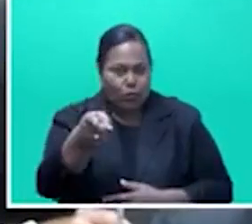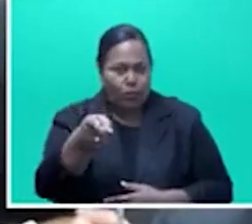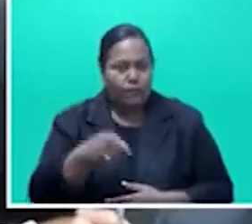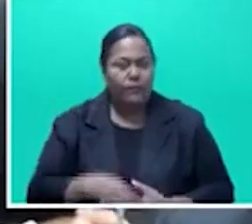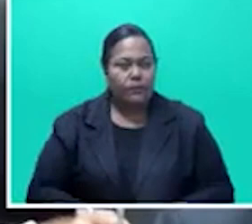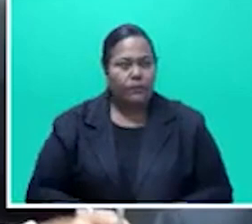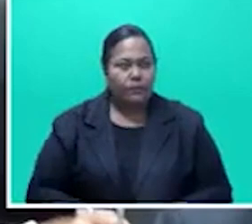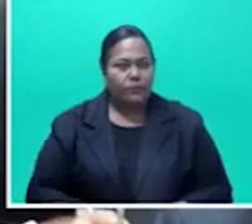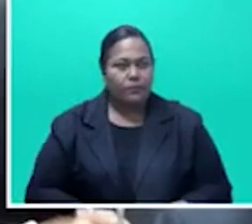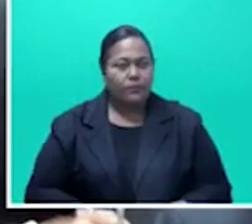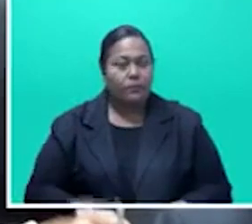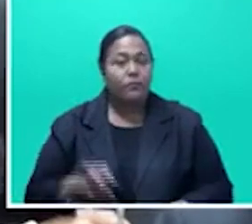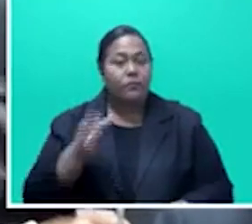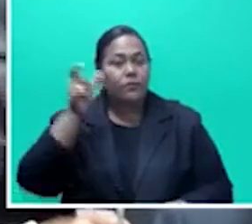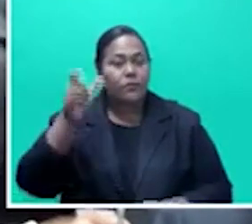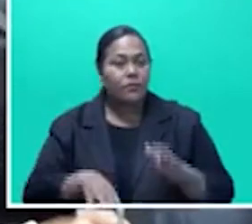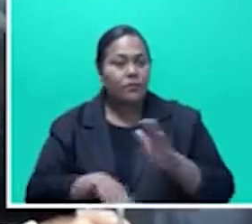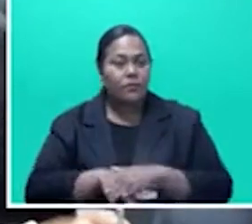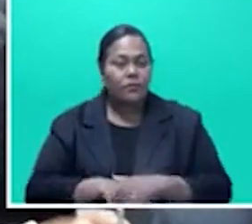So be careful.